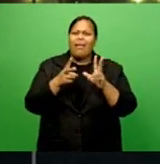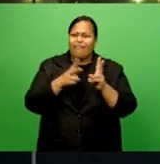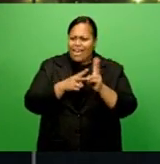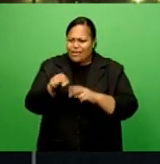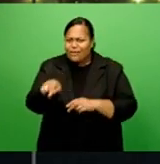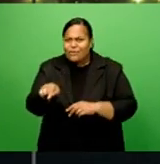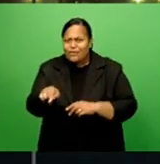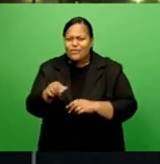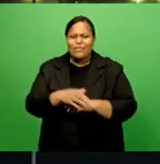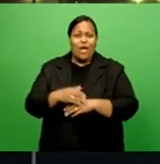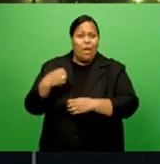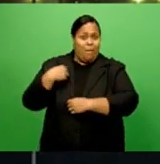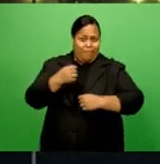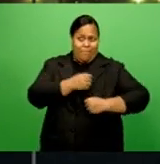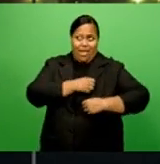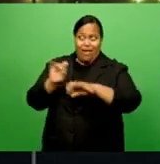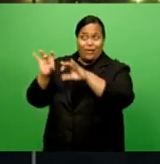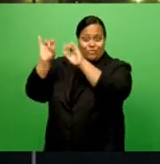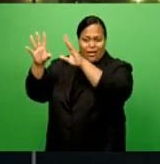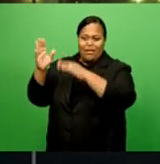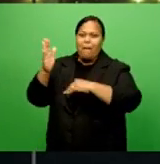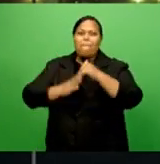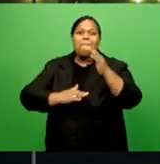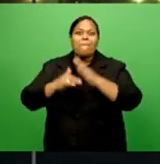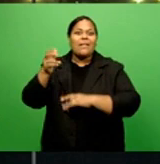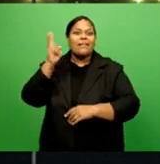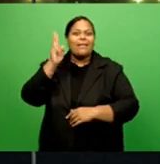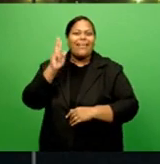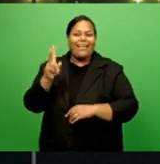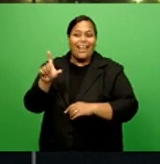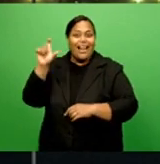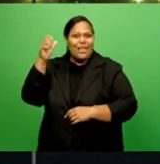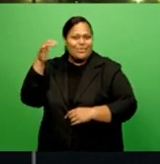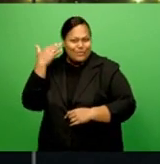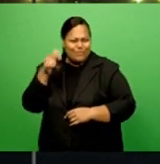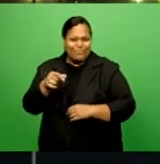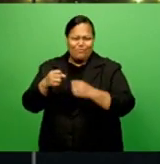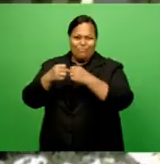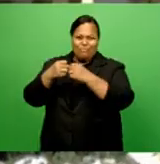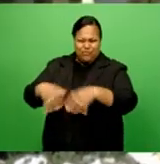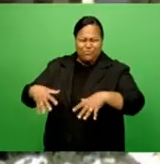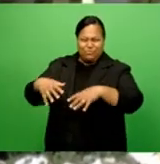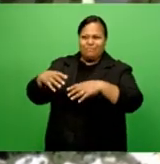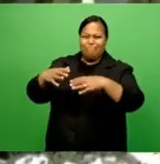a classroom totally destroyed by TCASA. Eleanor Rangevu has more.